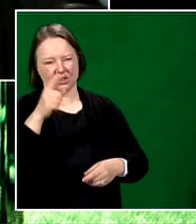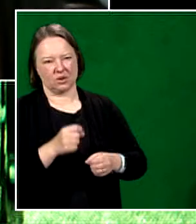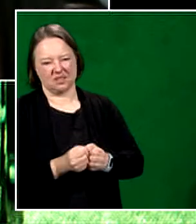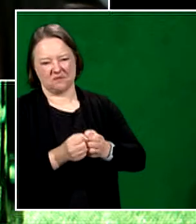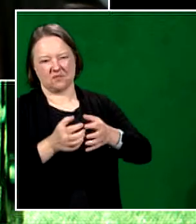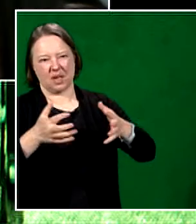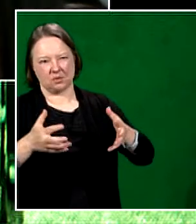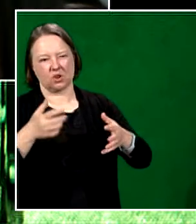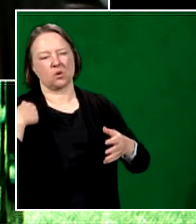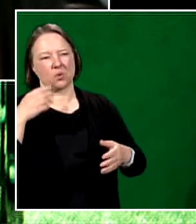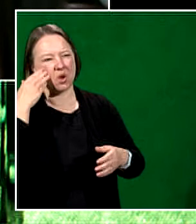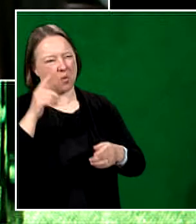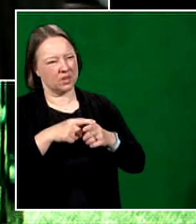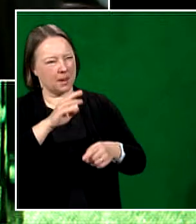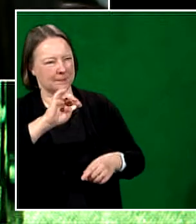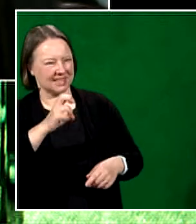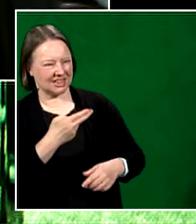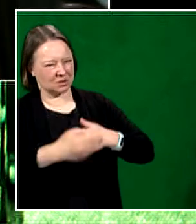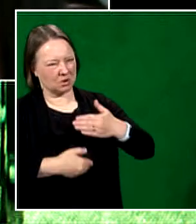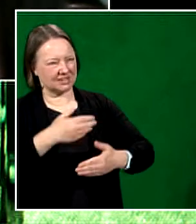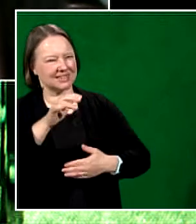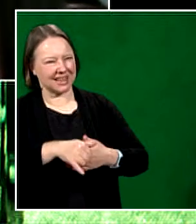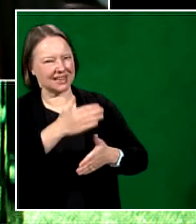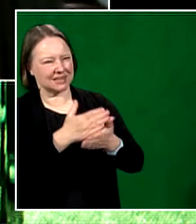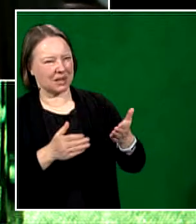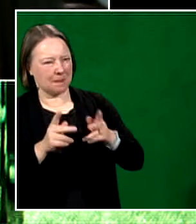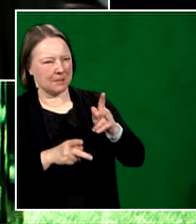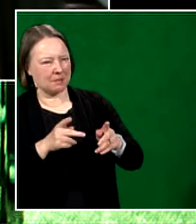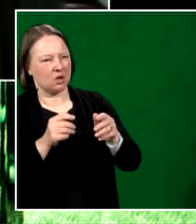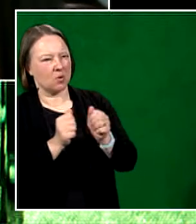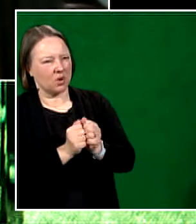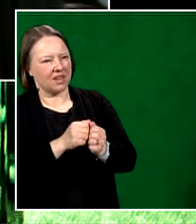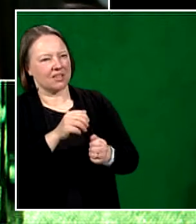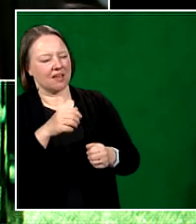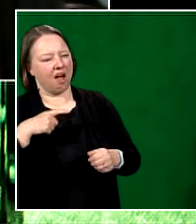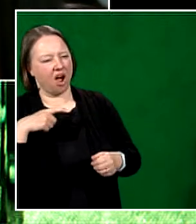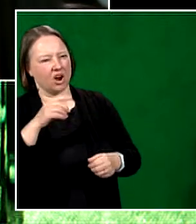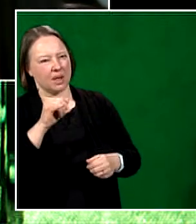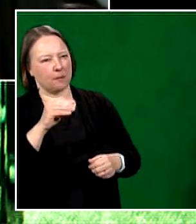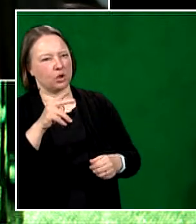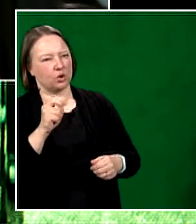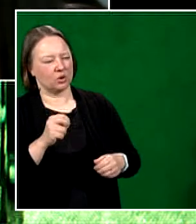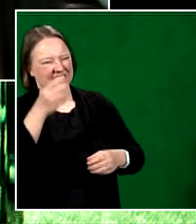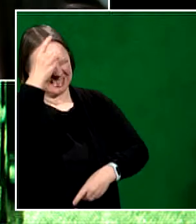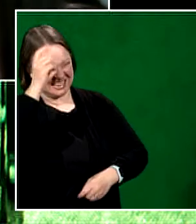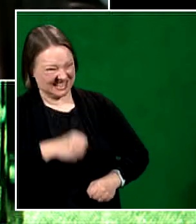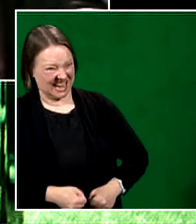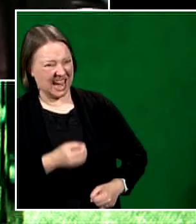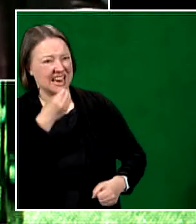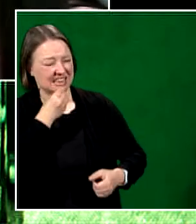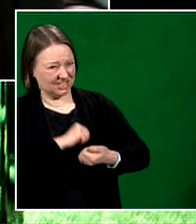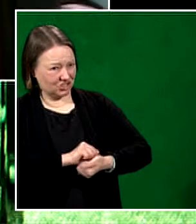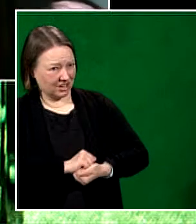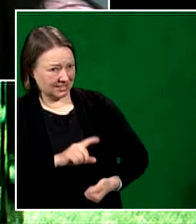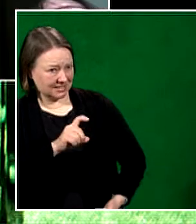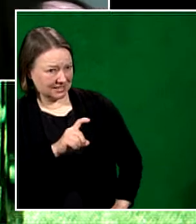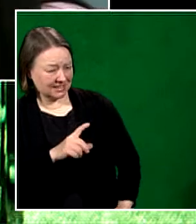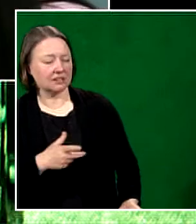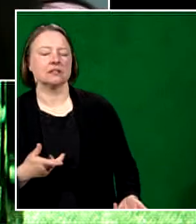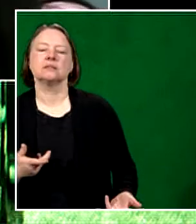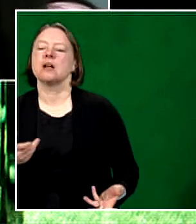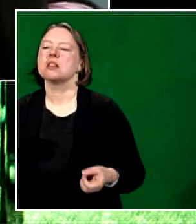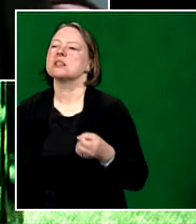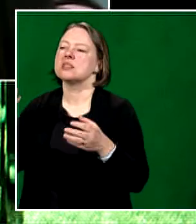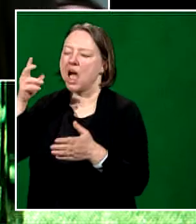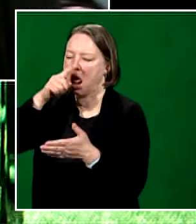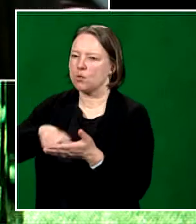bleaching process, if that would be something that people with autoimmune disease can more easily digest. It's interesting. There's a lot of